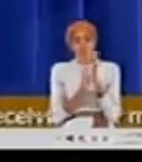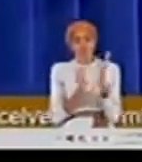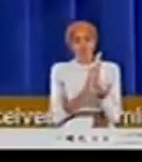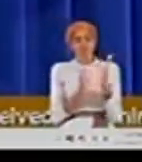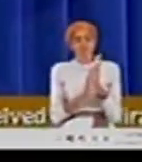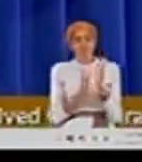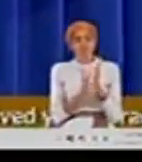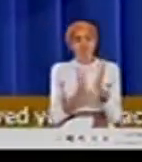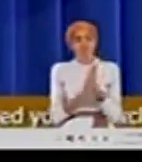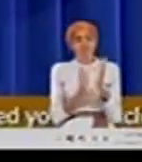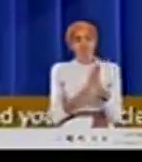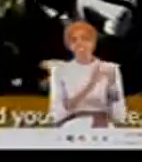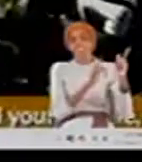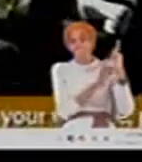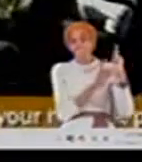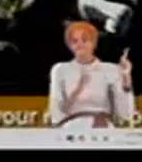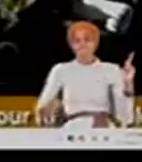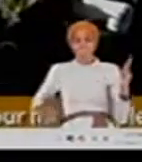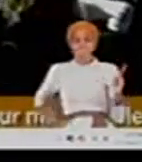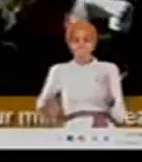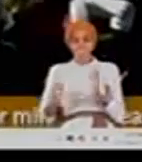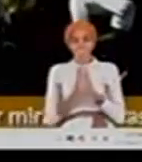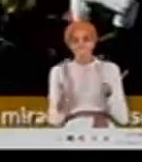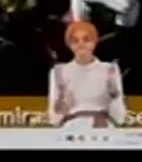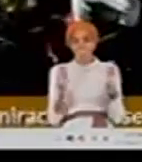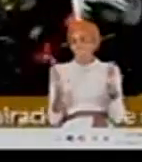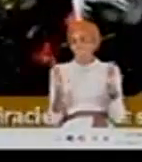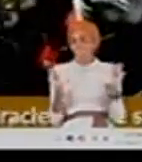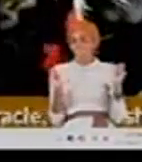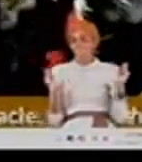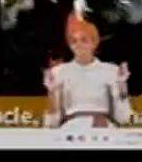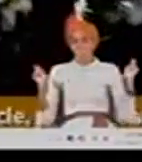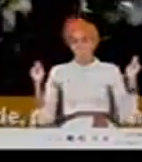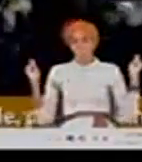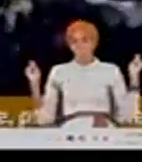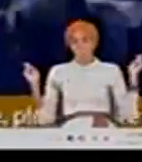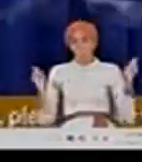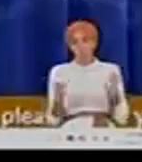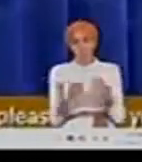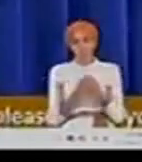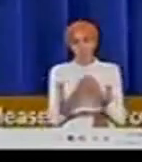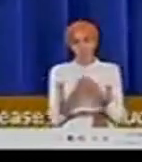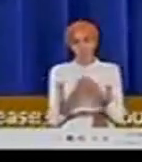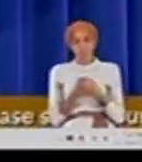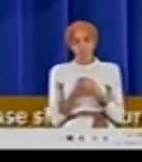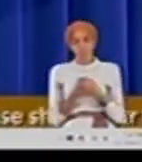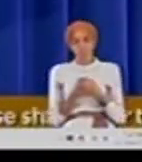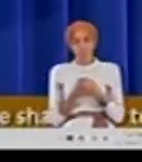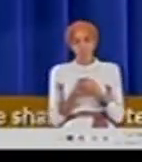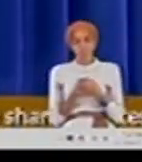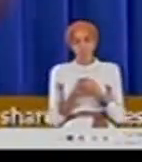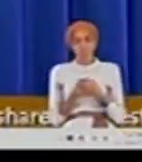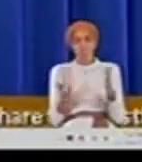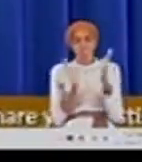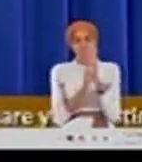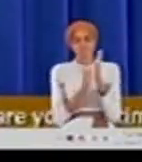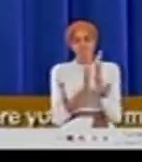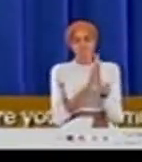pray the Lord praise the